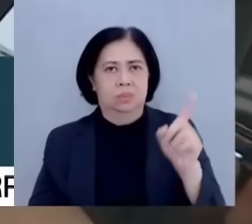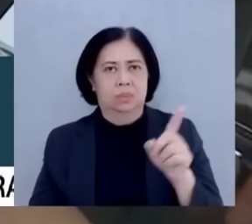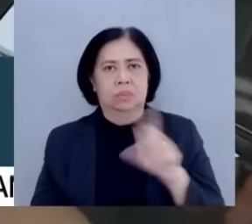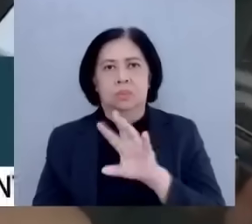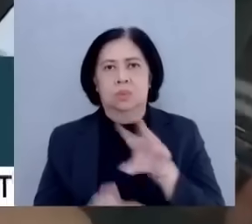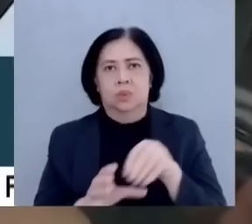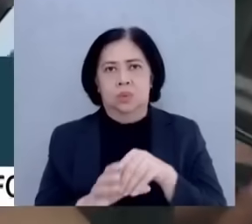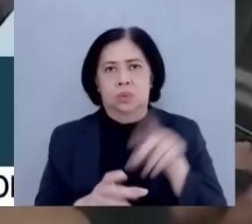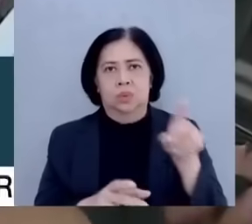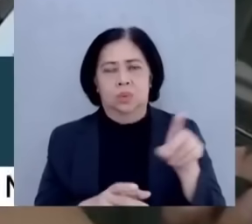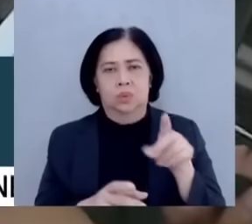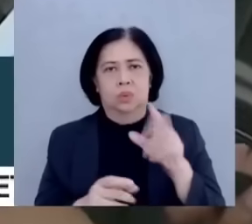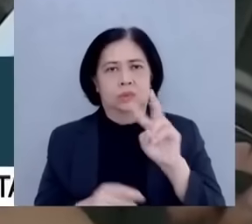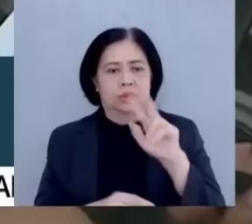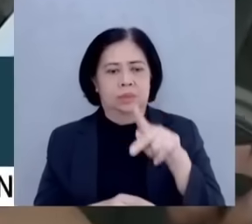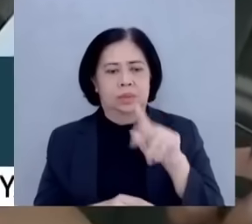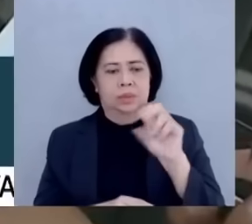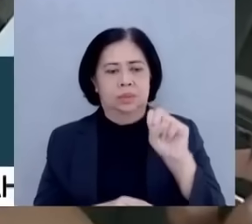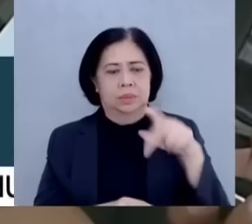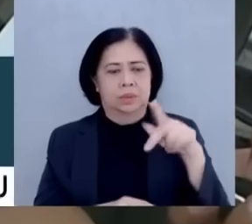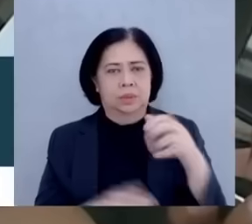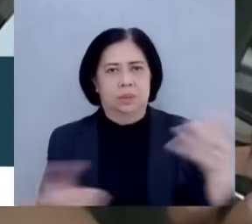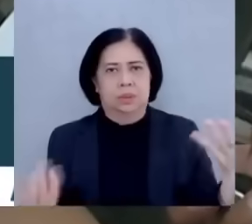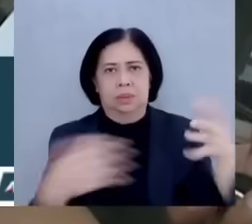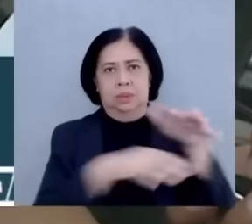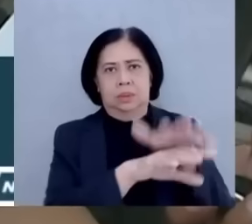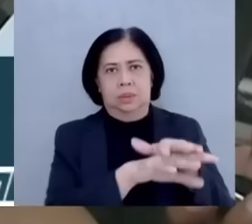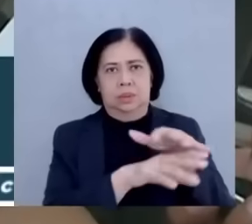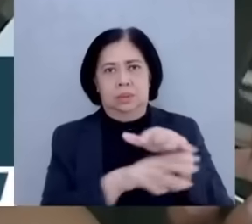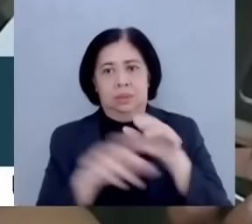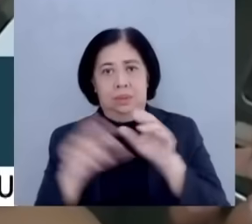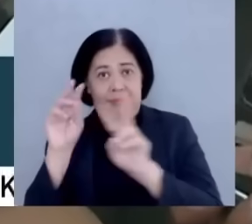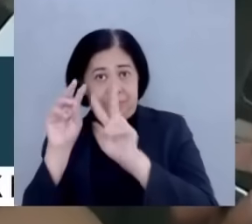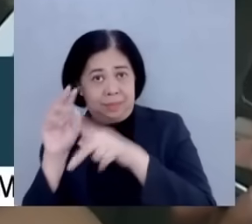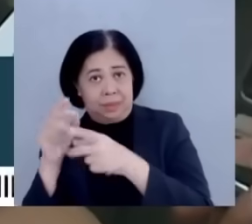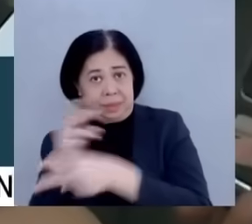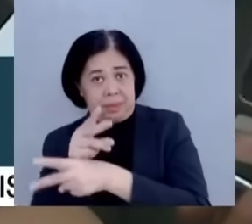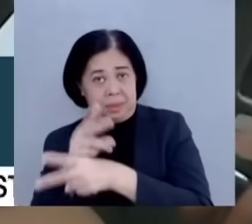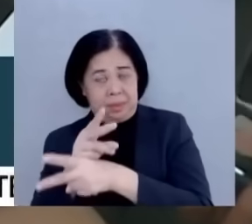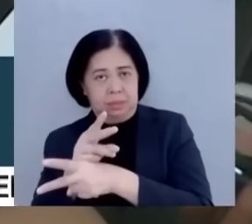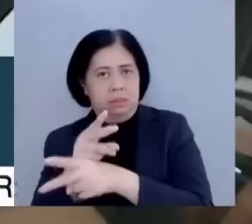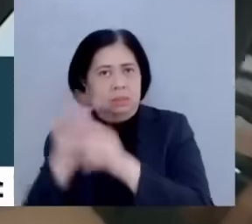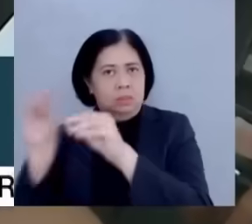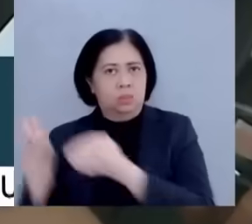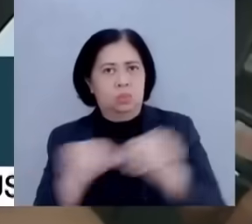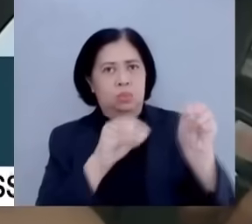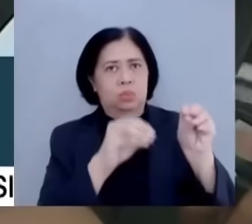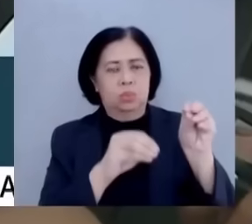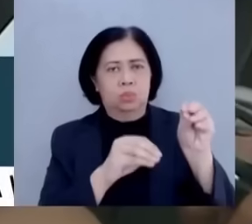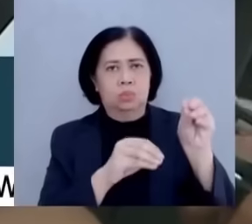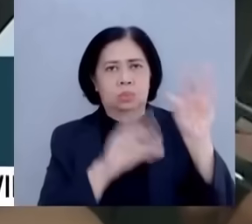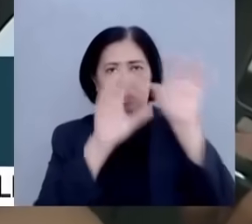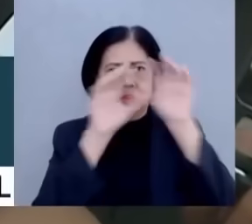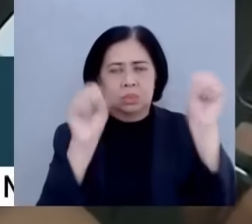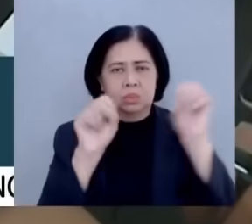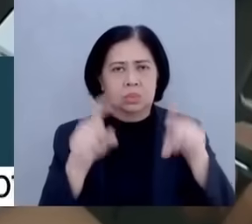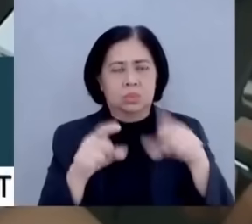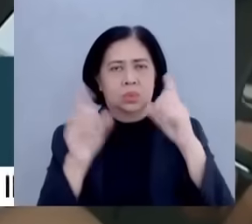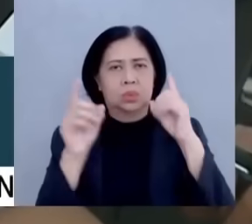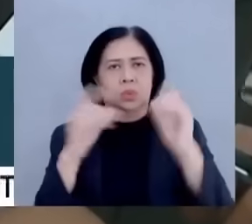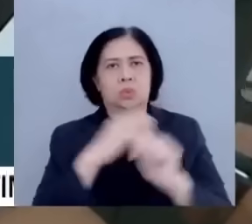the VPSPG in the PSC is clearly to undermine my